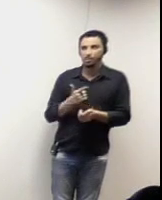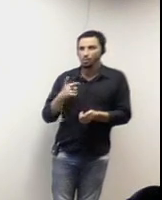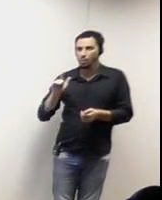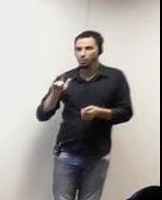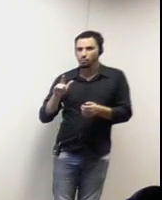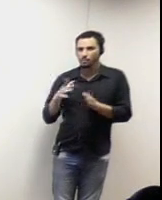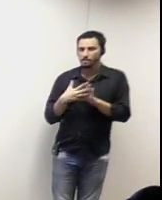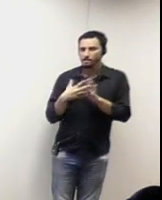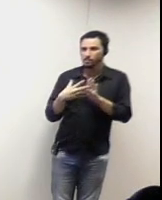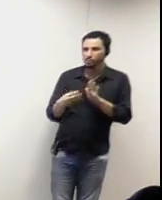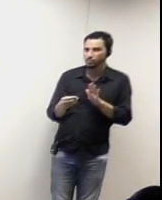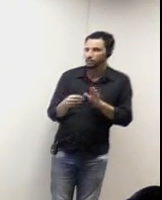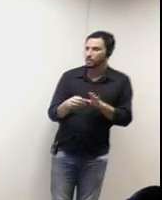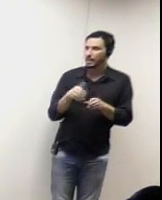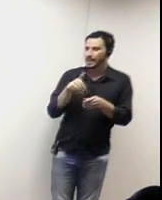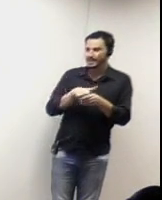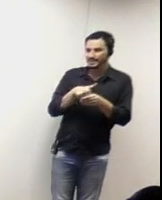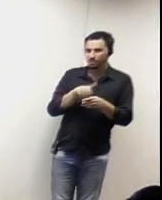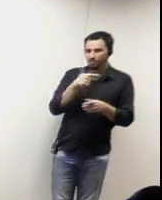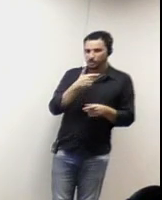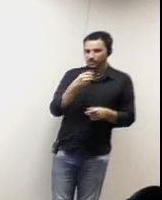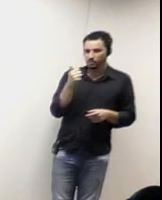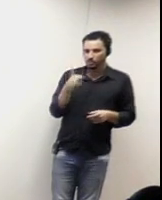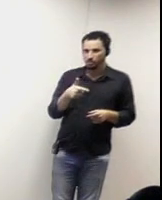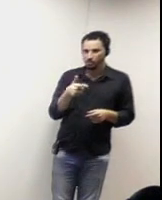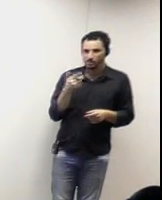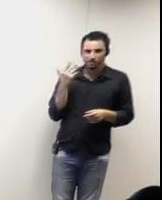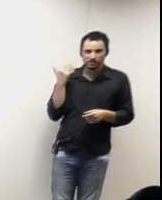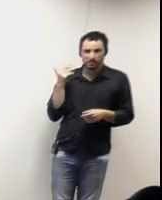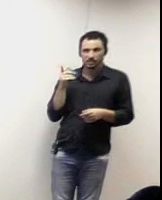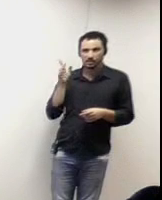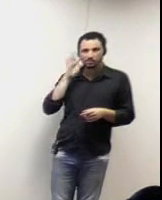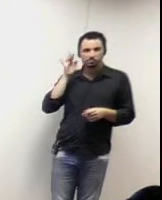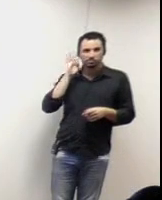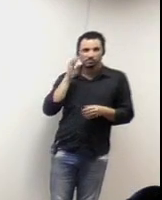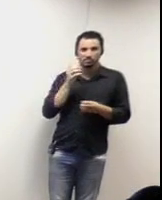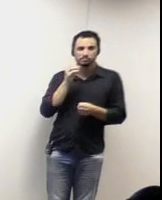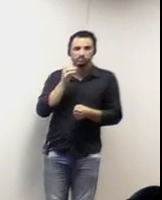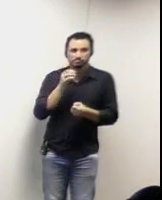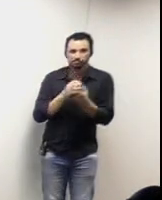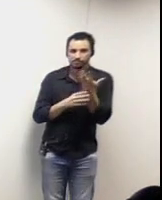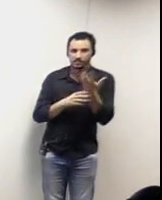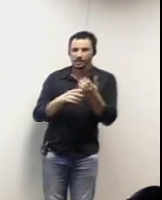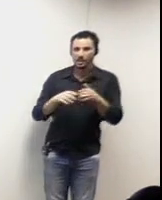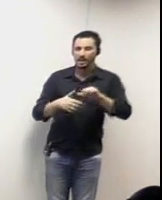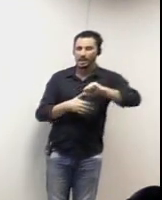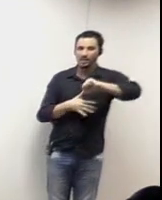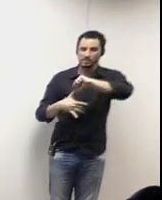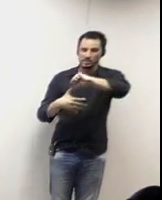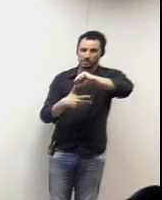Latino portion of the population was going to be the swing vote, and they were trying to predict